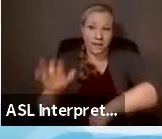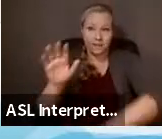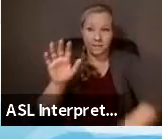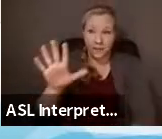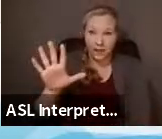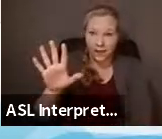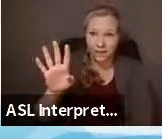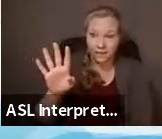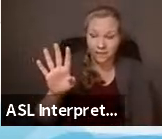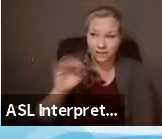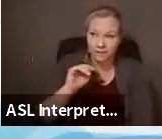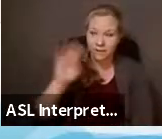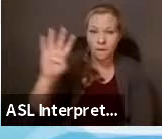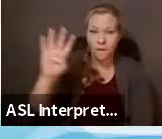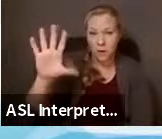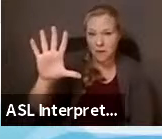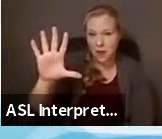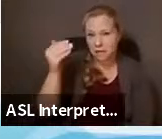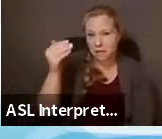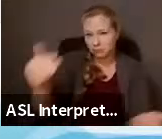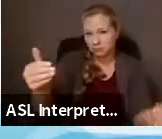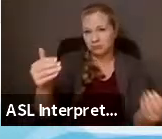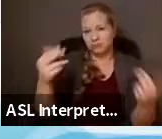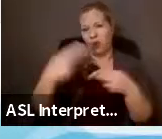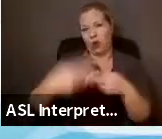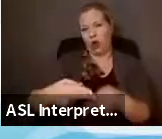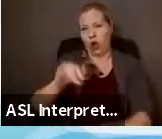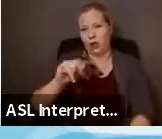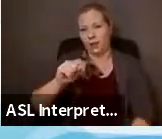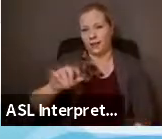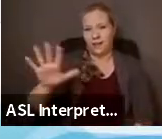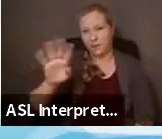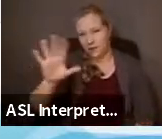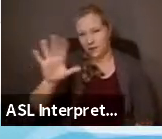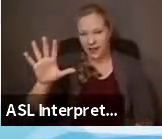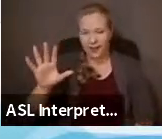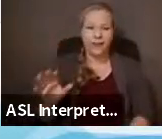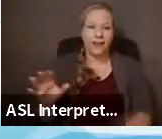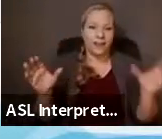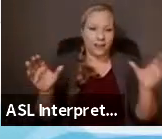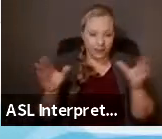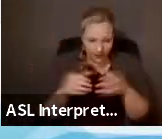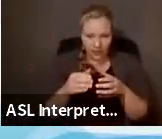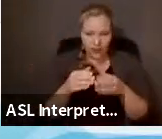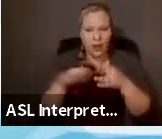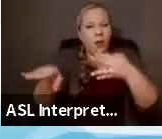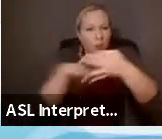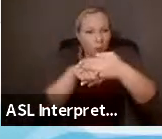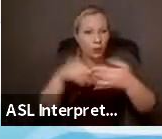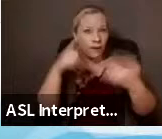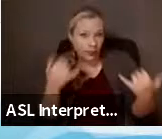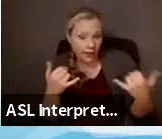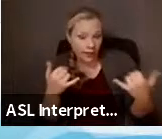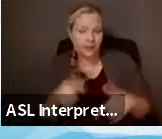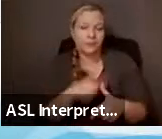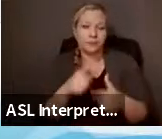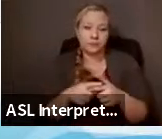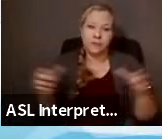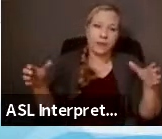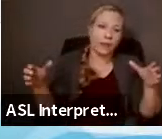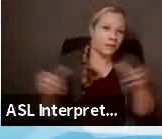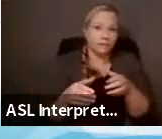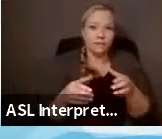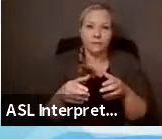say 5:45. Okay, and I'll give you a 2-minute kind of